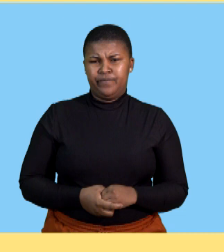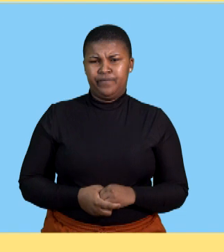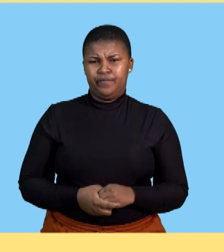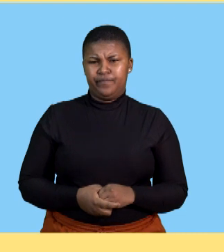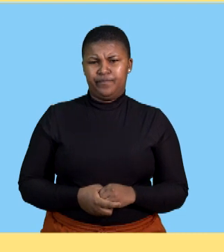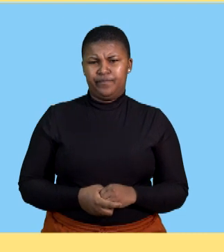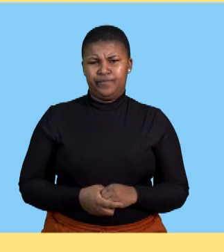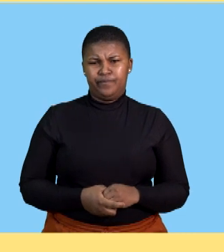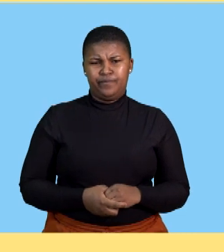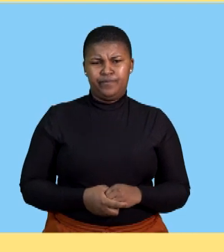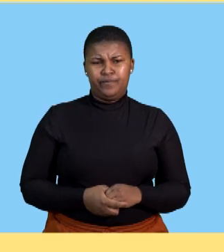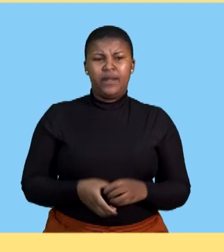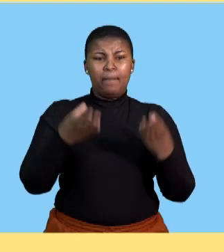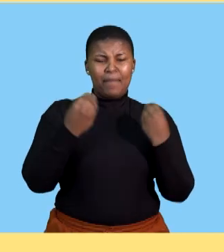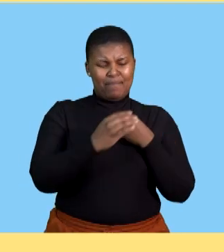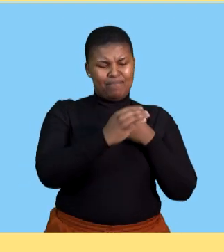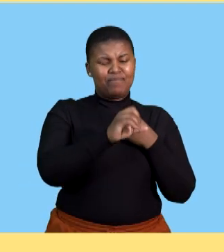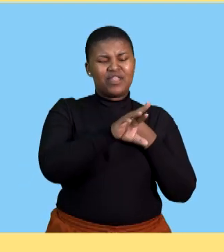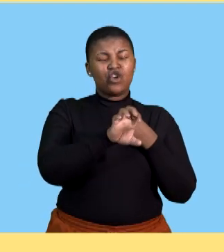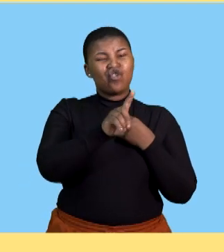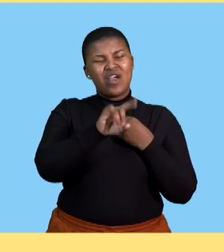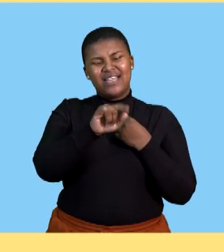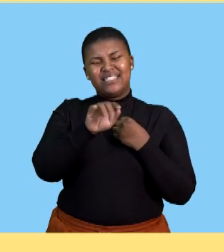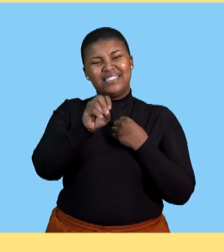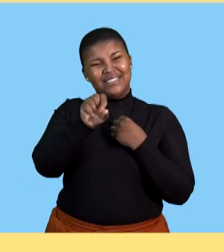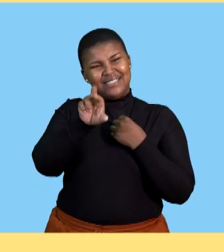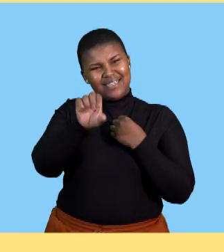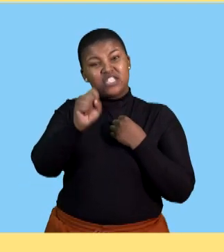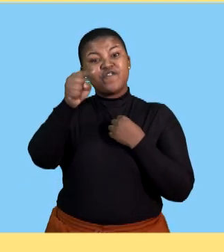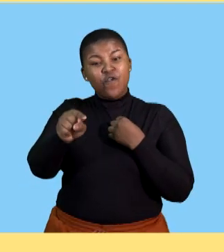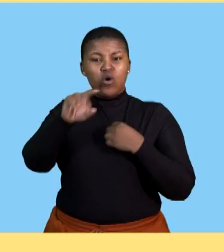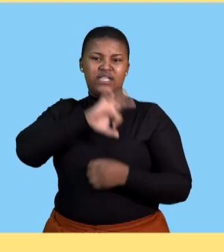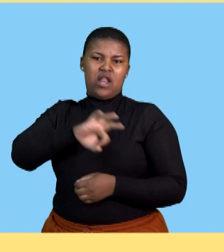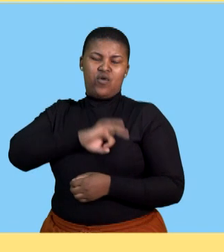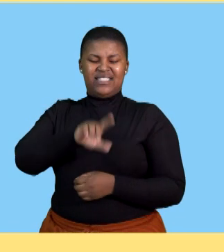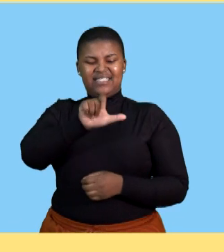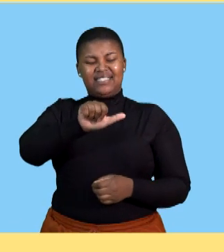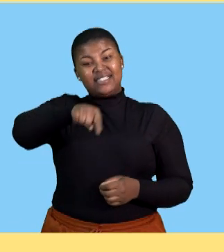your 10,000, you get what is known as creditors for salaries,